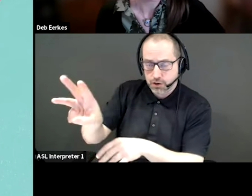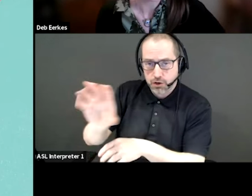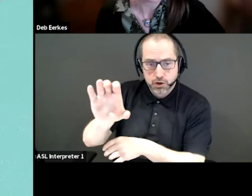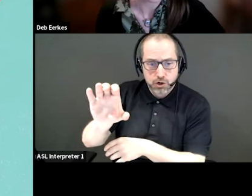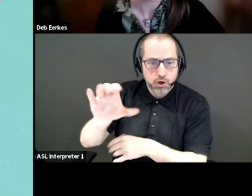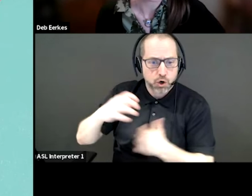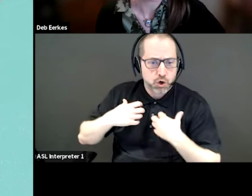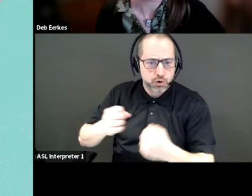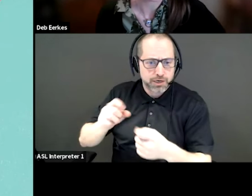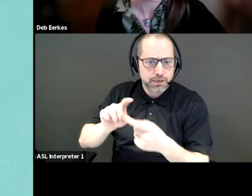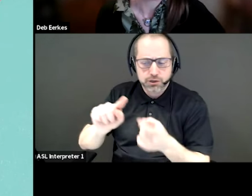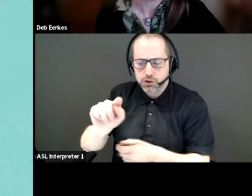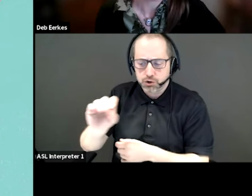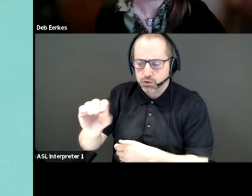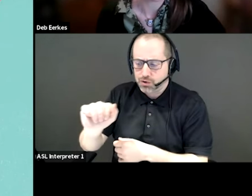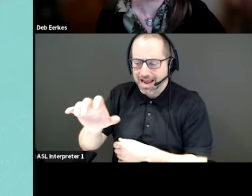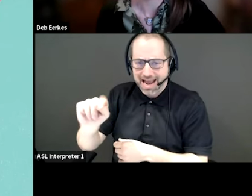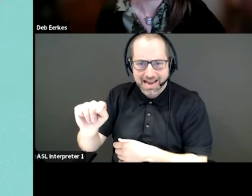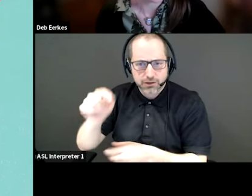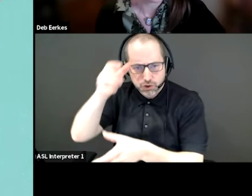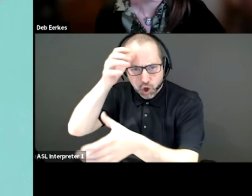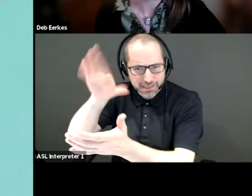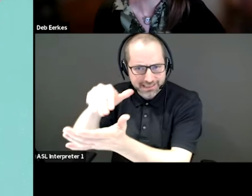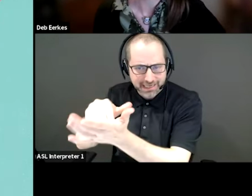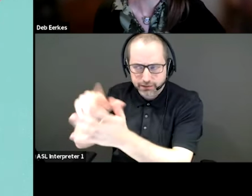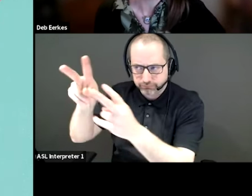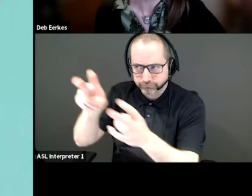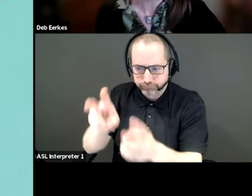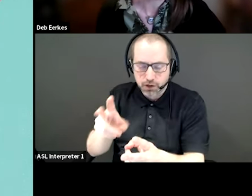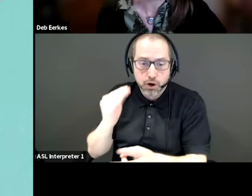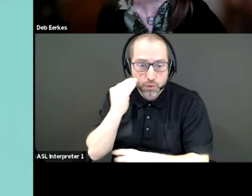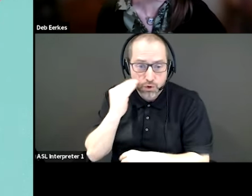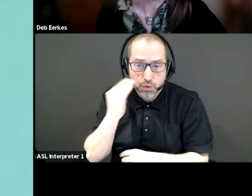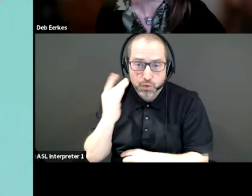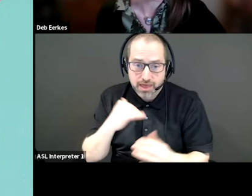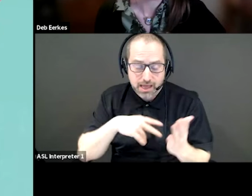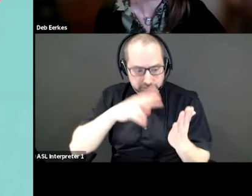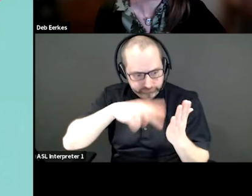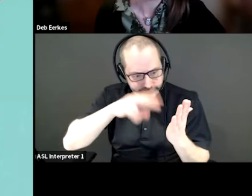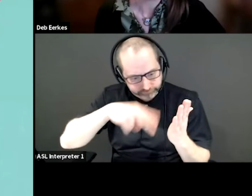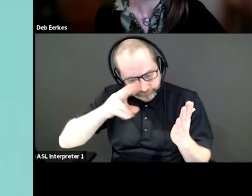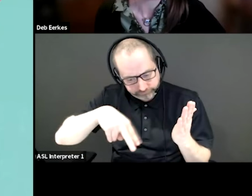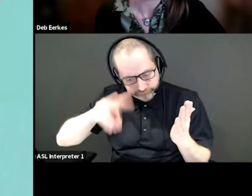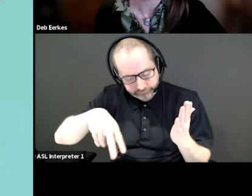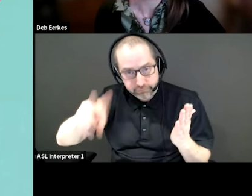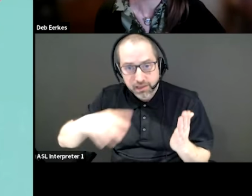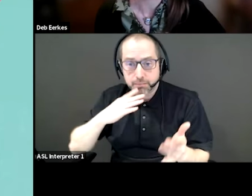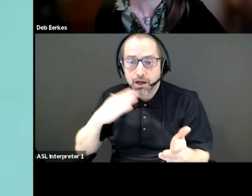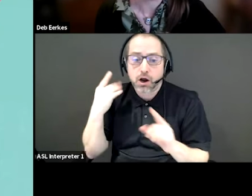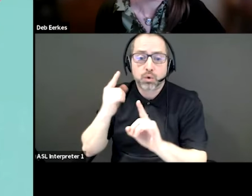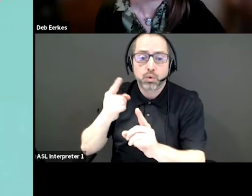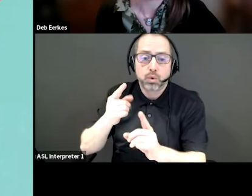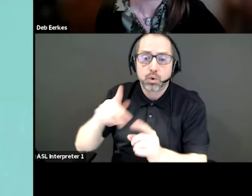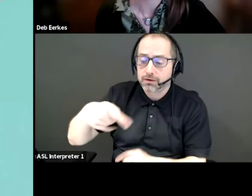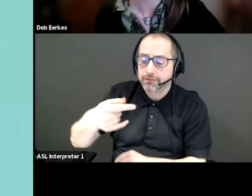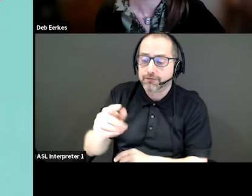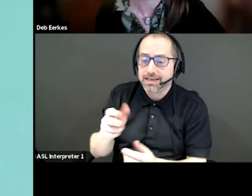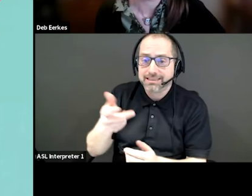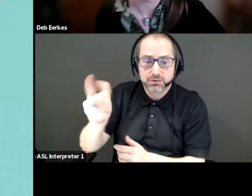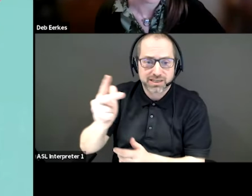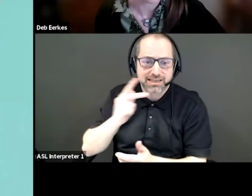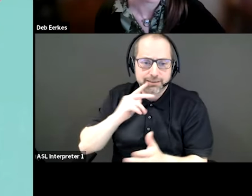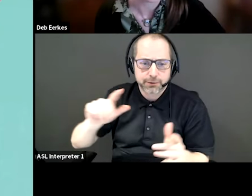know that the guide involves an awful lot of reading. So our goal in phase three of the project is to bring the material covered in the guide to life